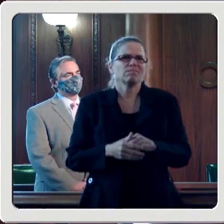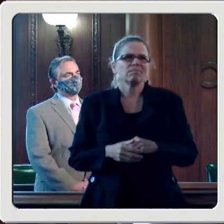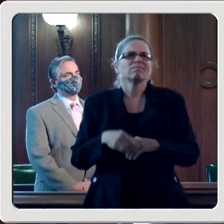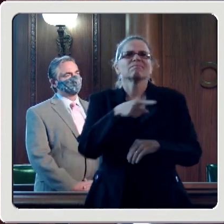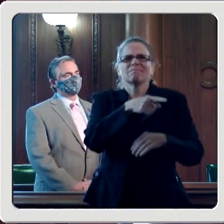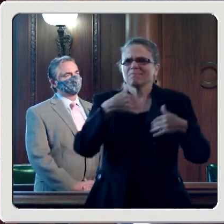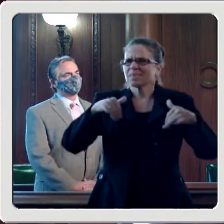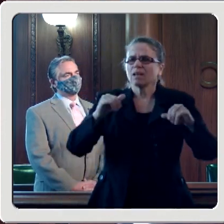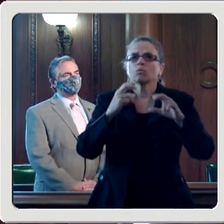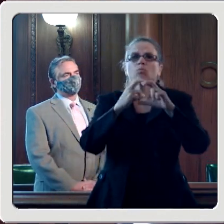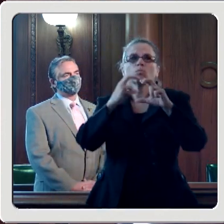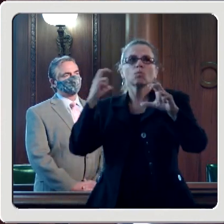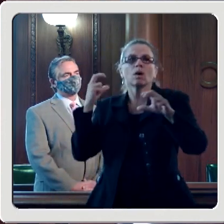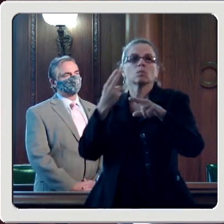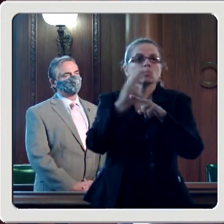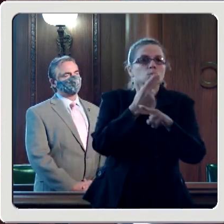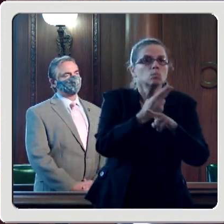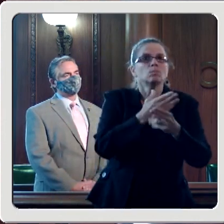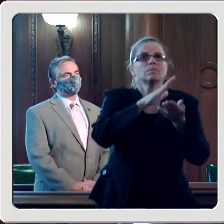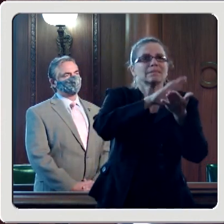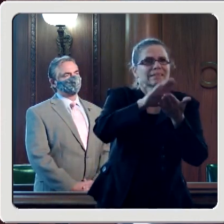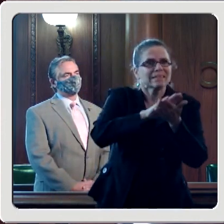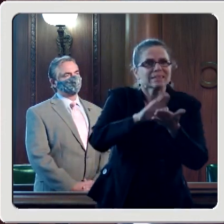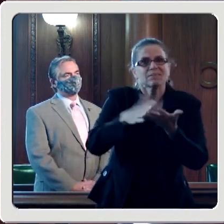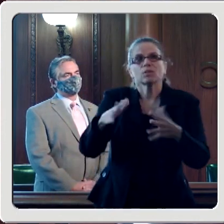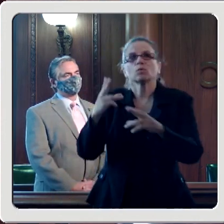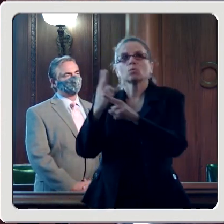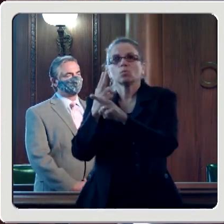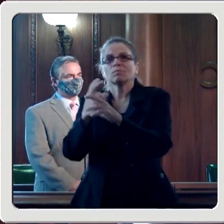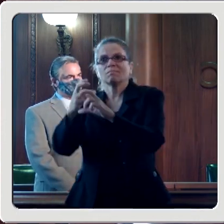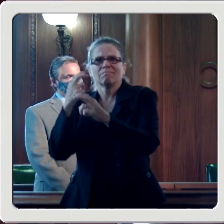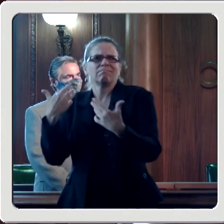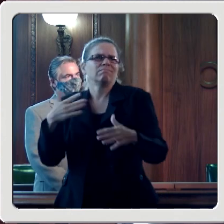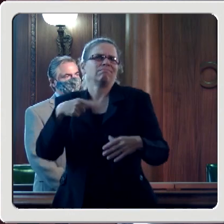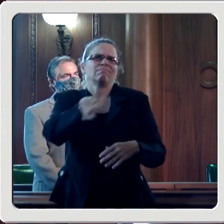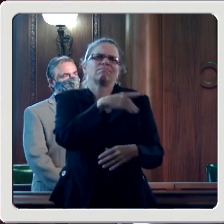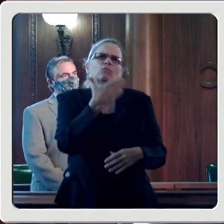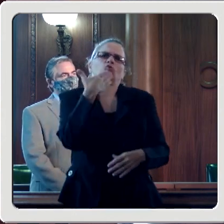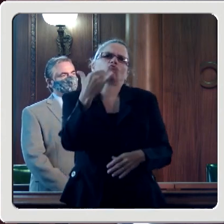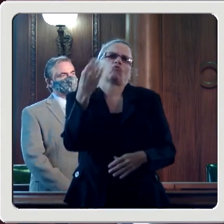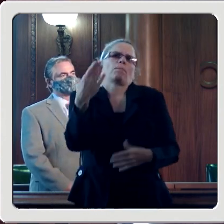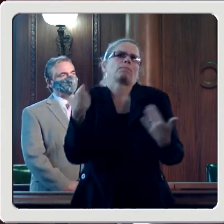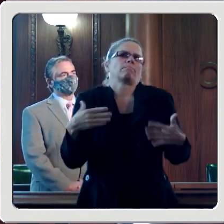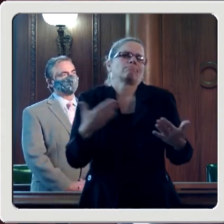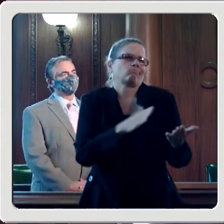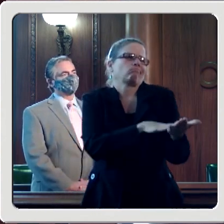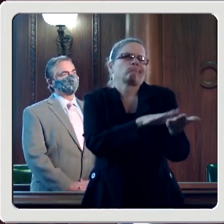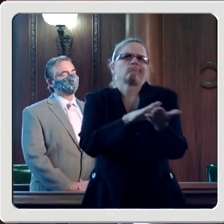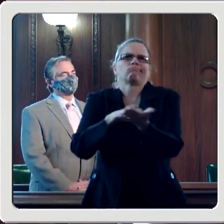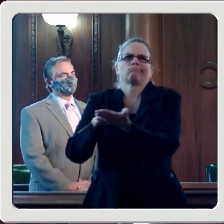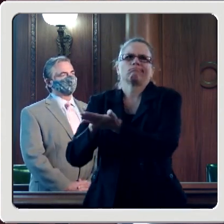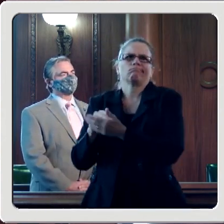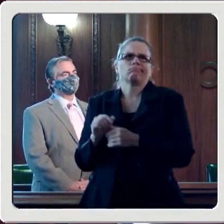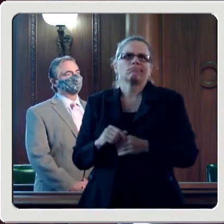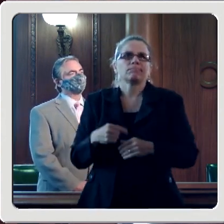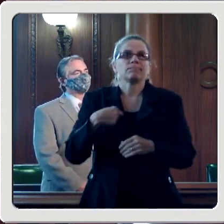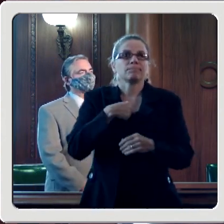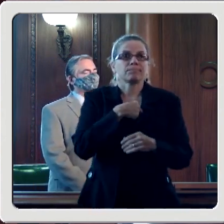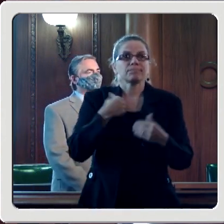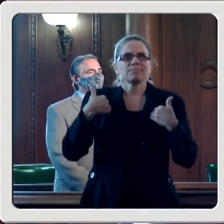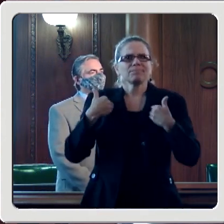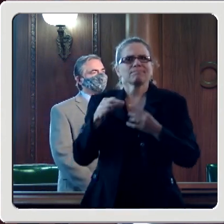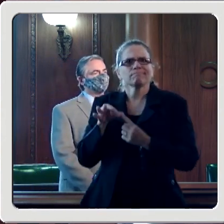I'd like to thank them for the job they're doing. I'd like a special thank you to the custodians who come in every day to keep the